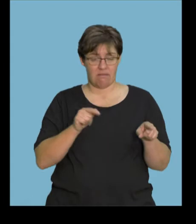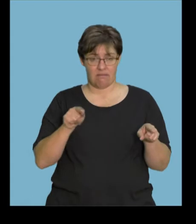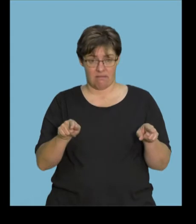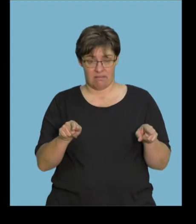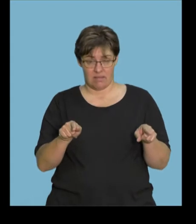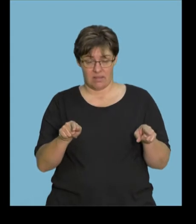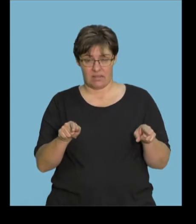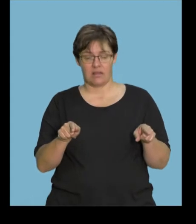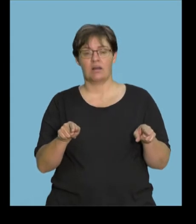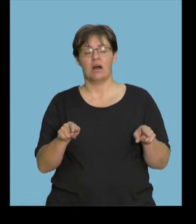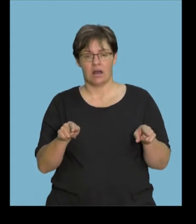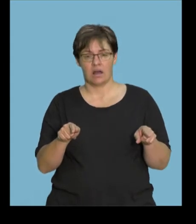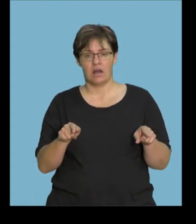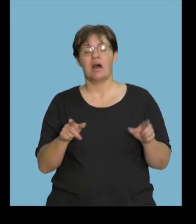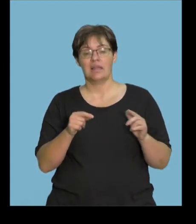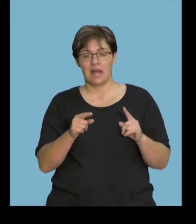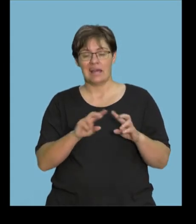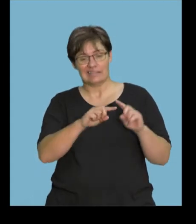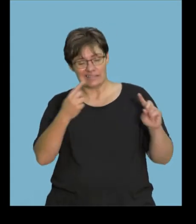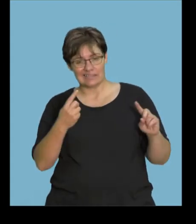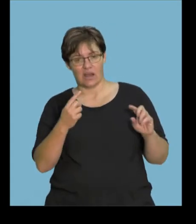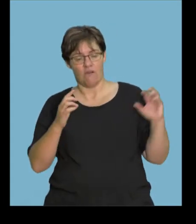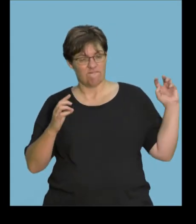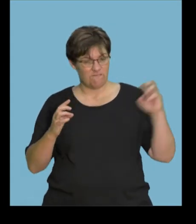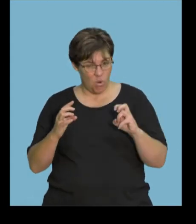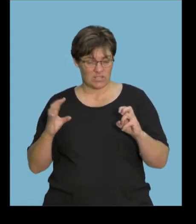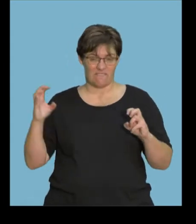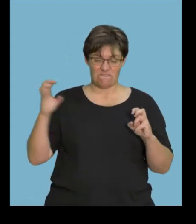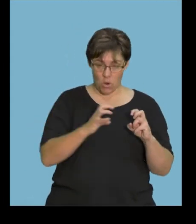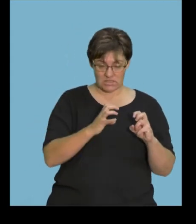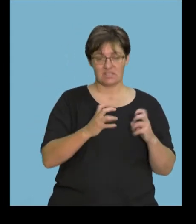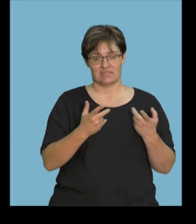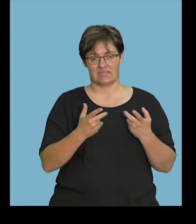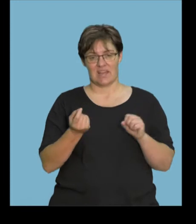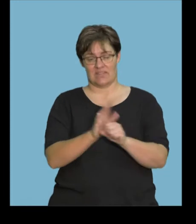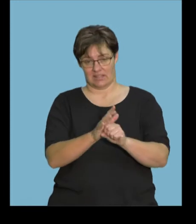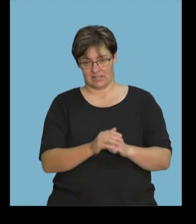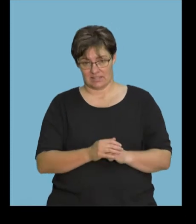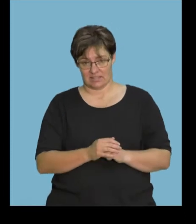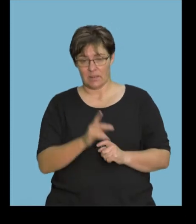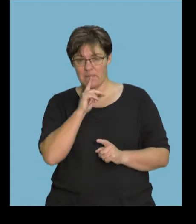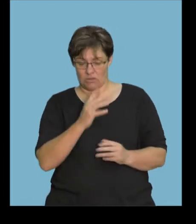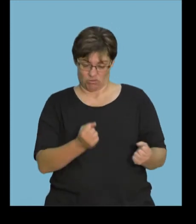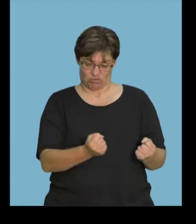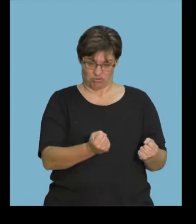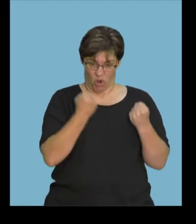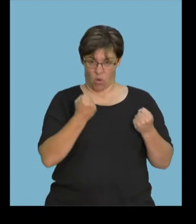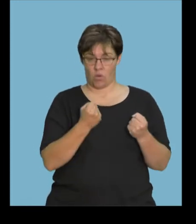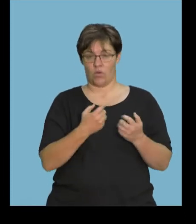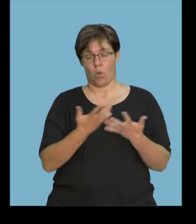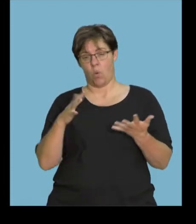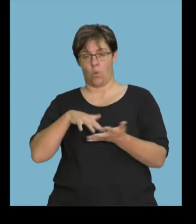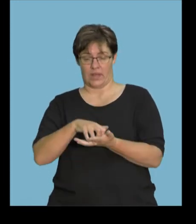affects the size of the force, okay? So the type of the magnet here, we talk about the strength of the magnet,